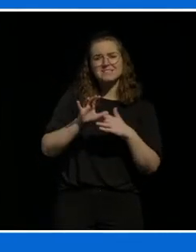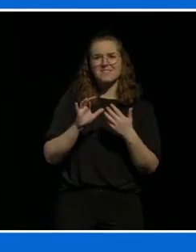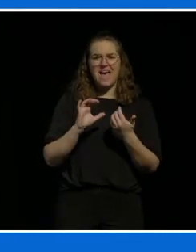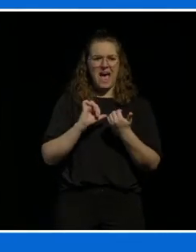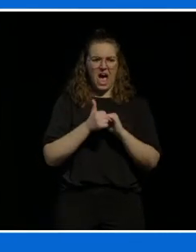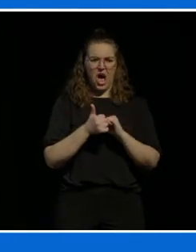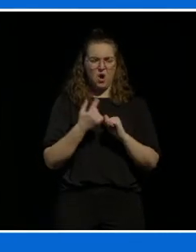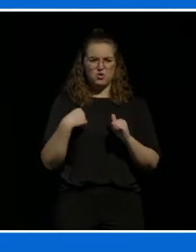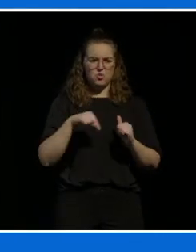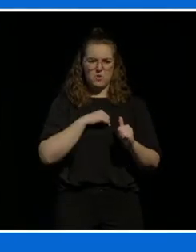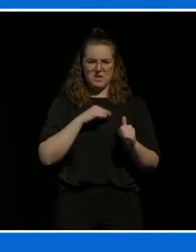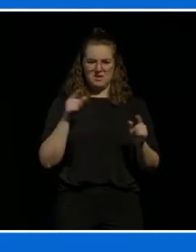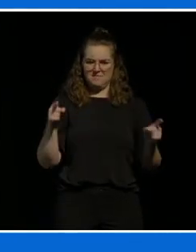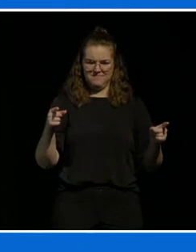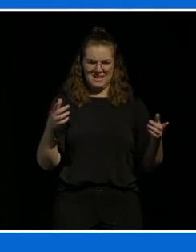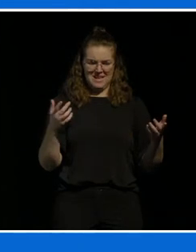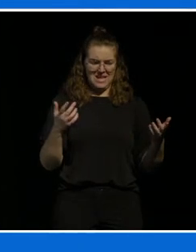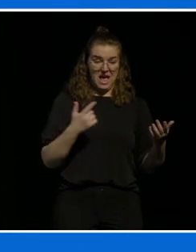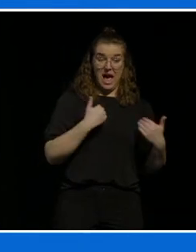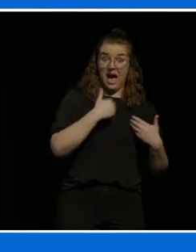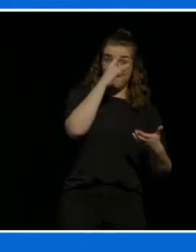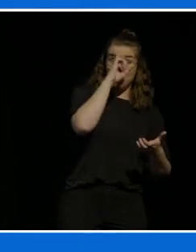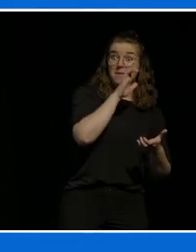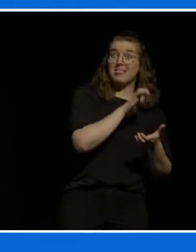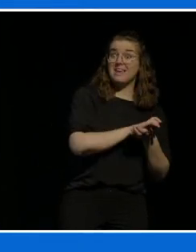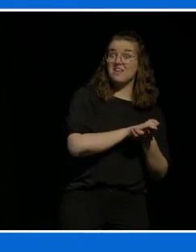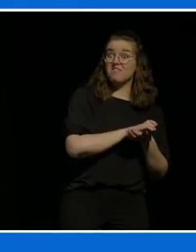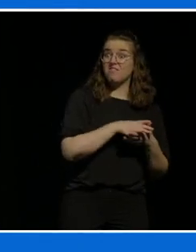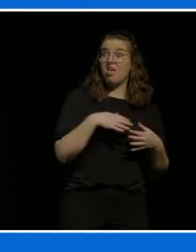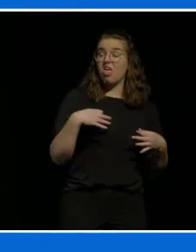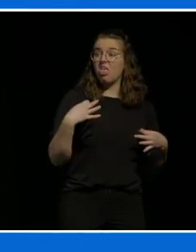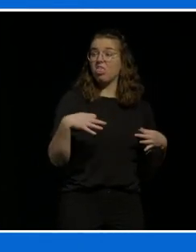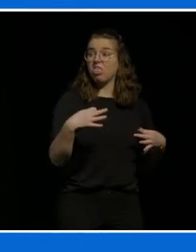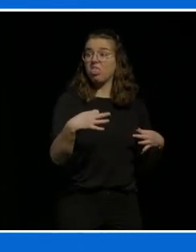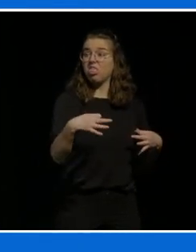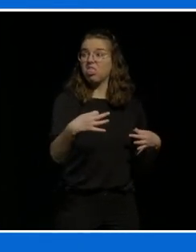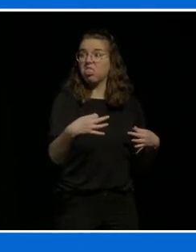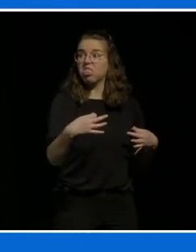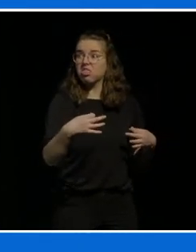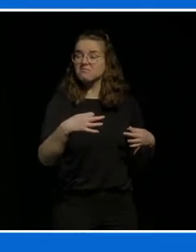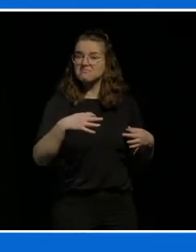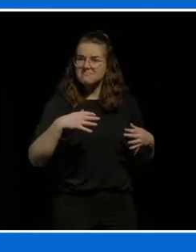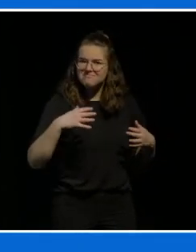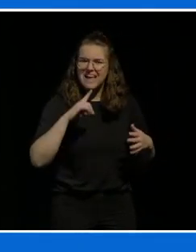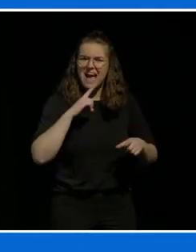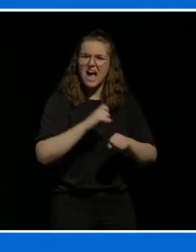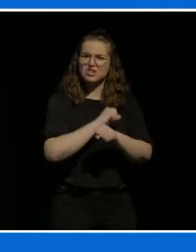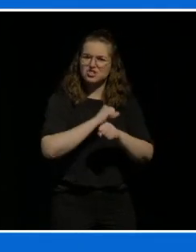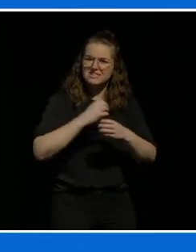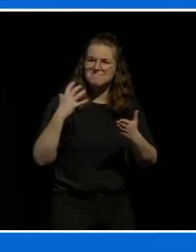gap between a belief and like actual tangible action that we take? And like, I guess just